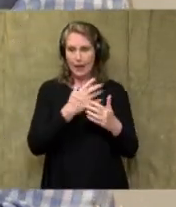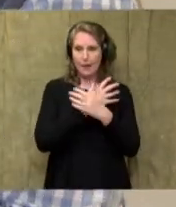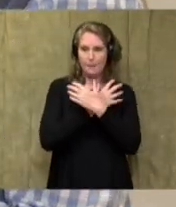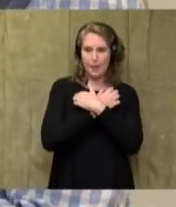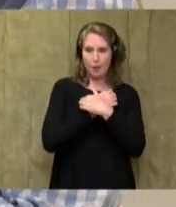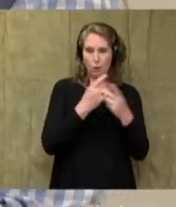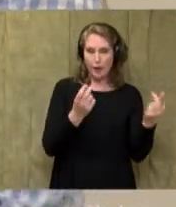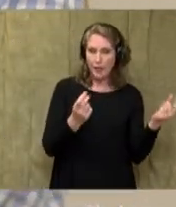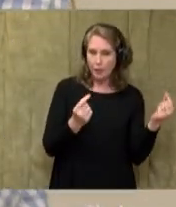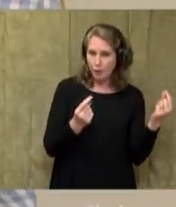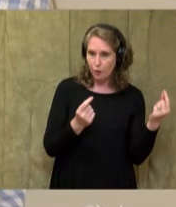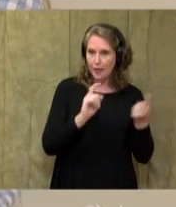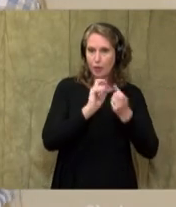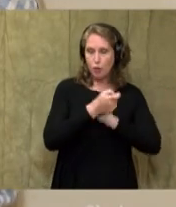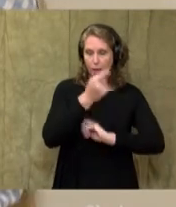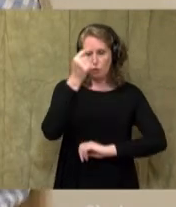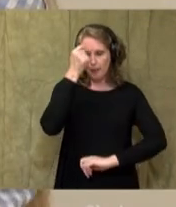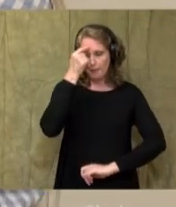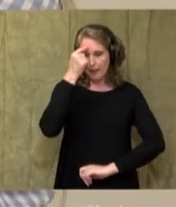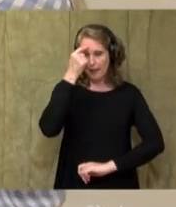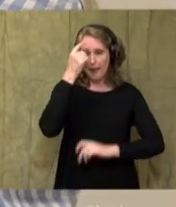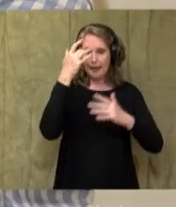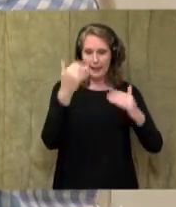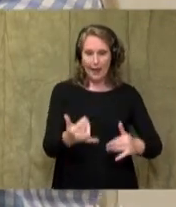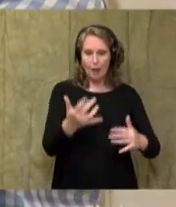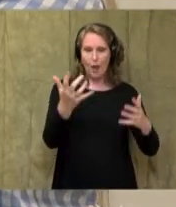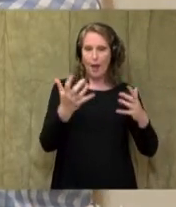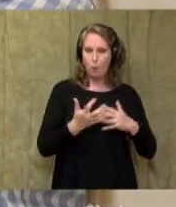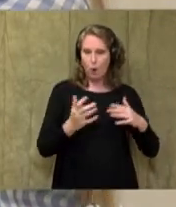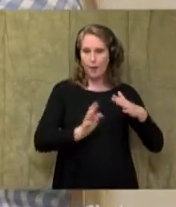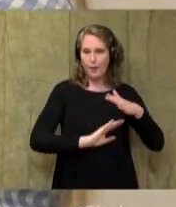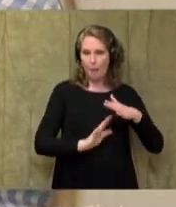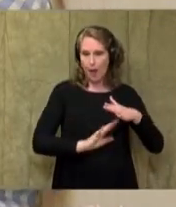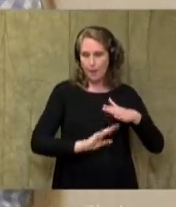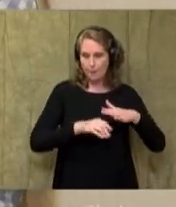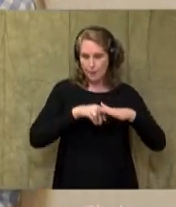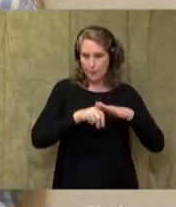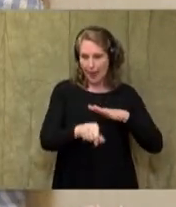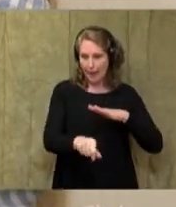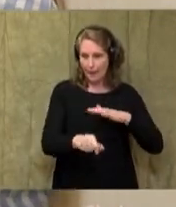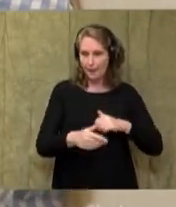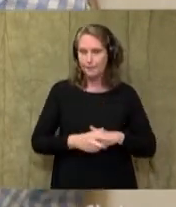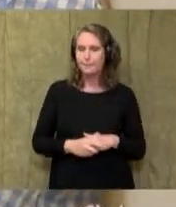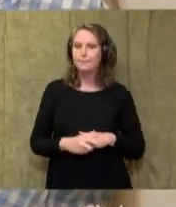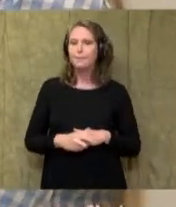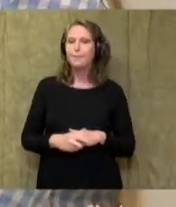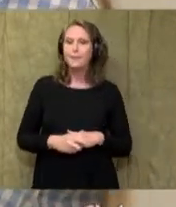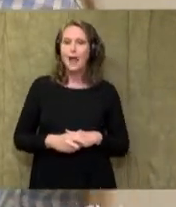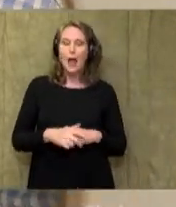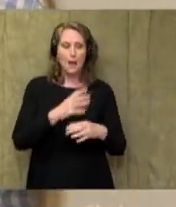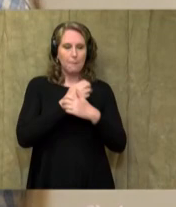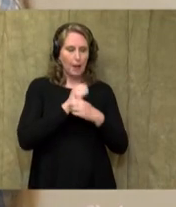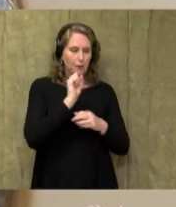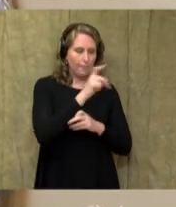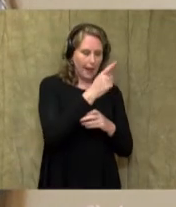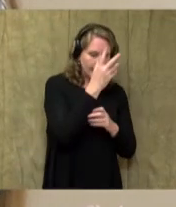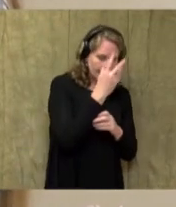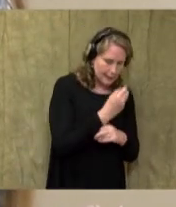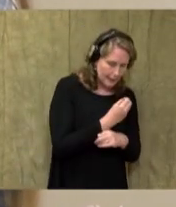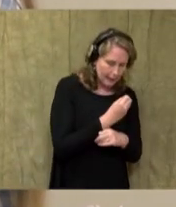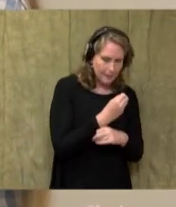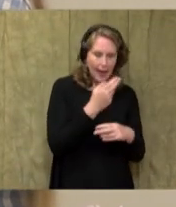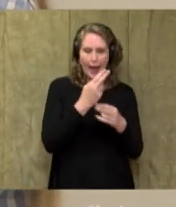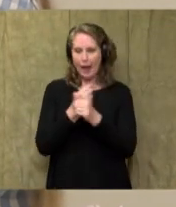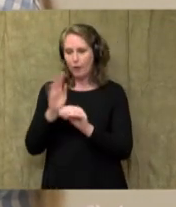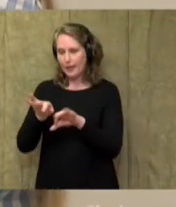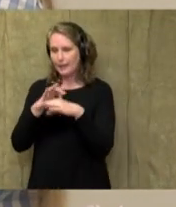what? He changed his mind, and he said this time he wants the bottoms. So Bear went back to sleep, and